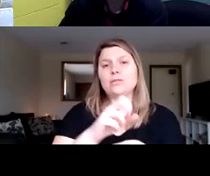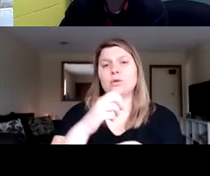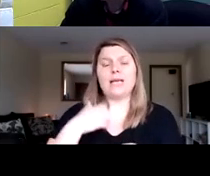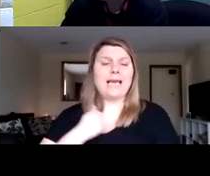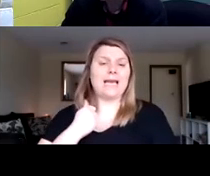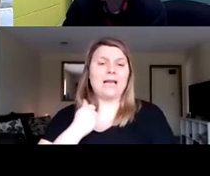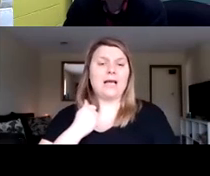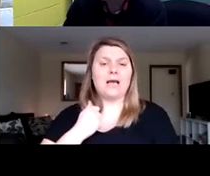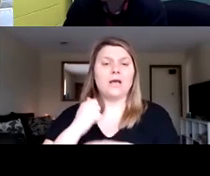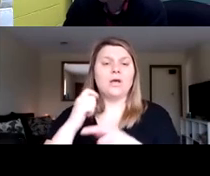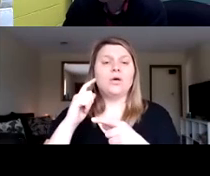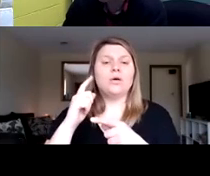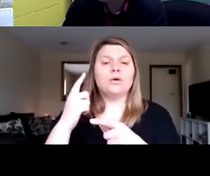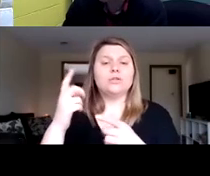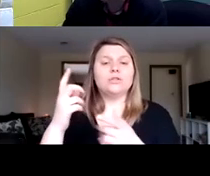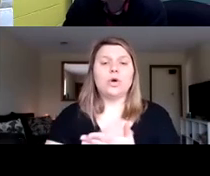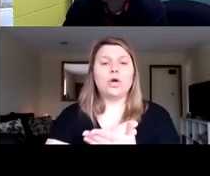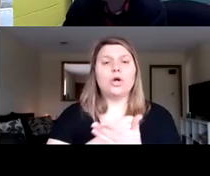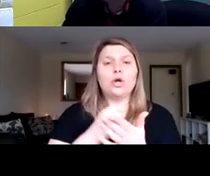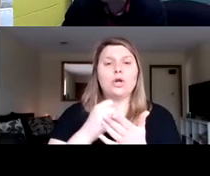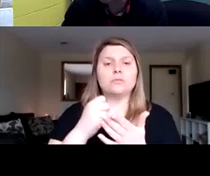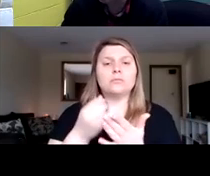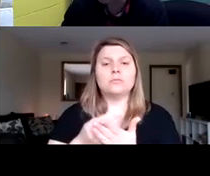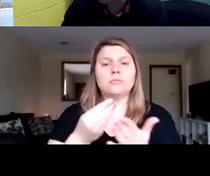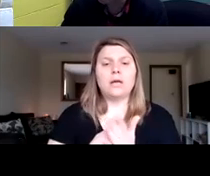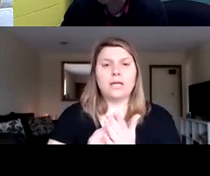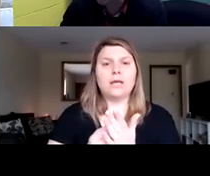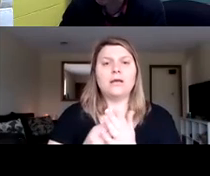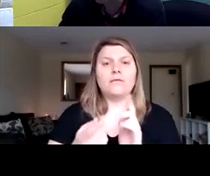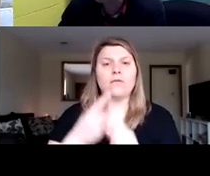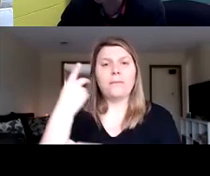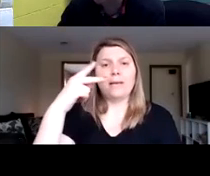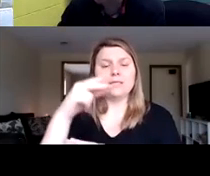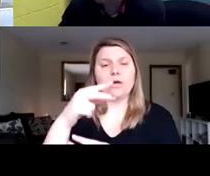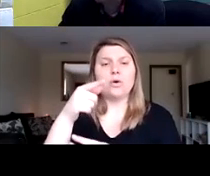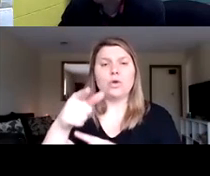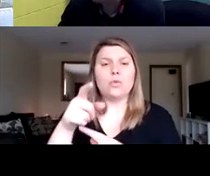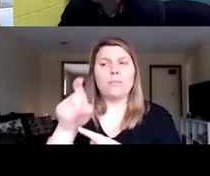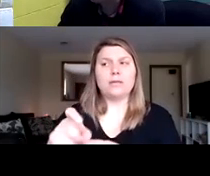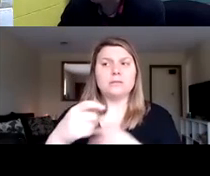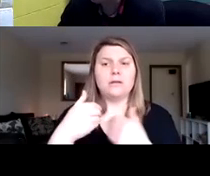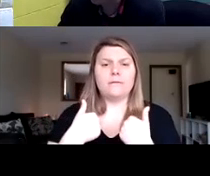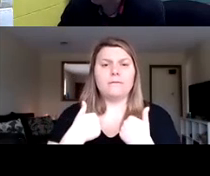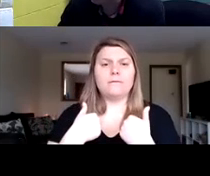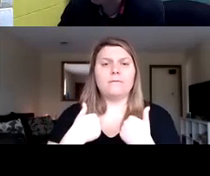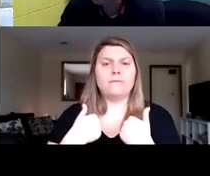to earn an income from medicine within Mexico, you need to have